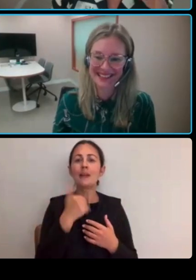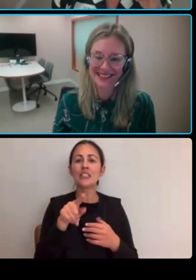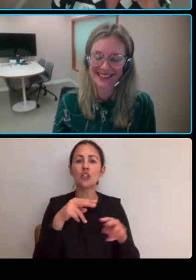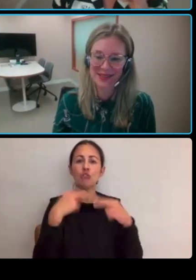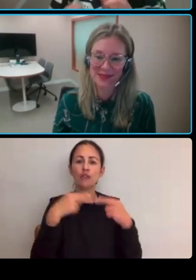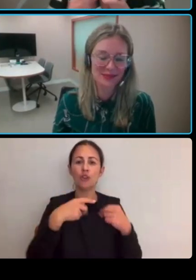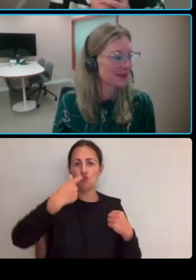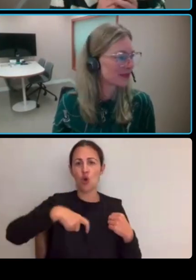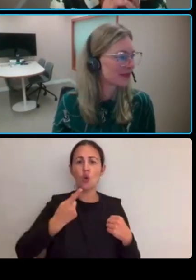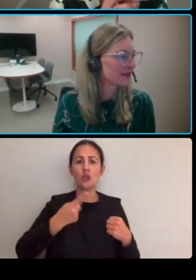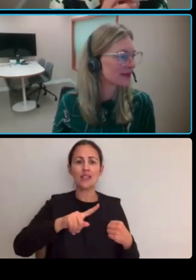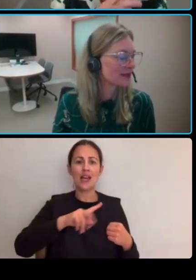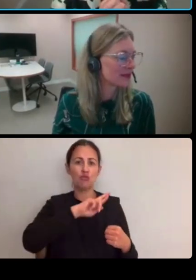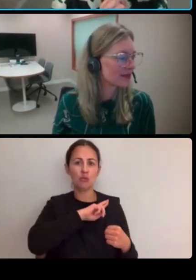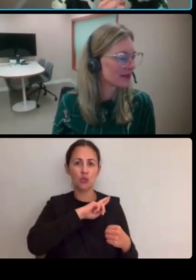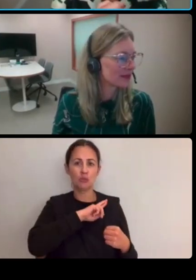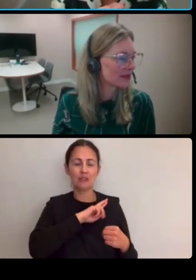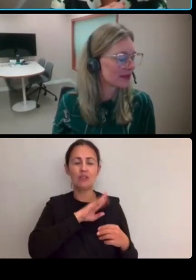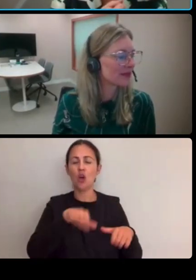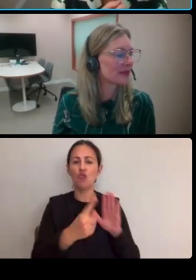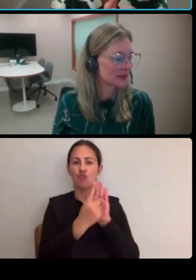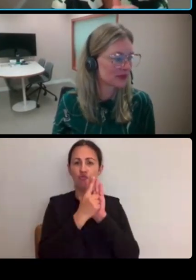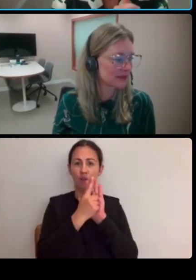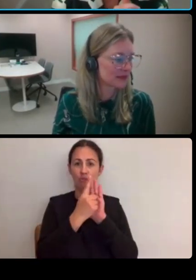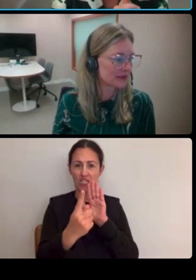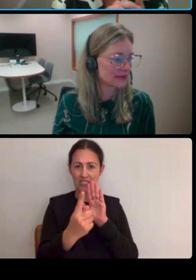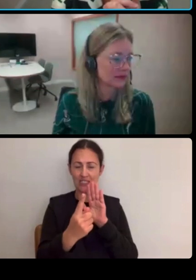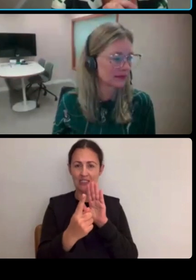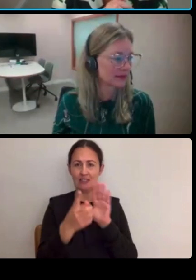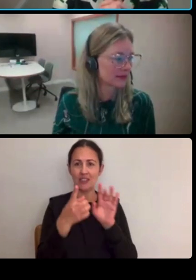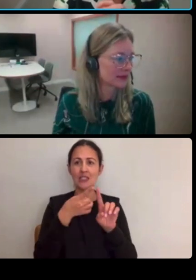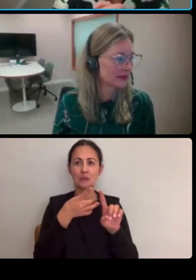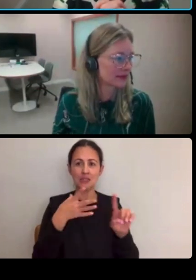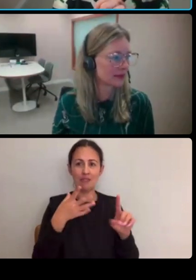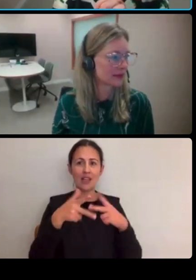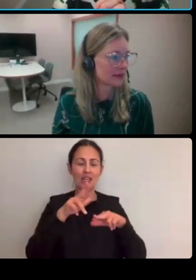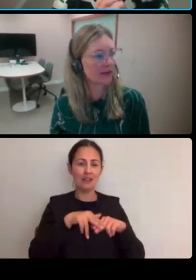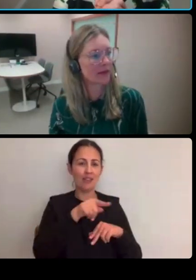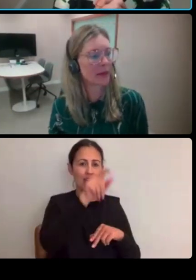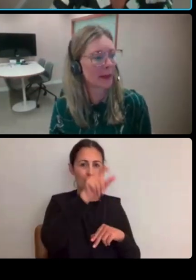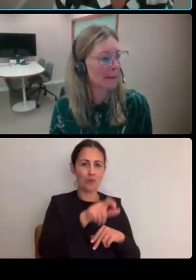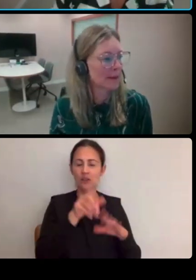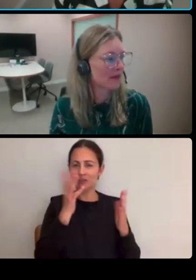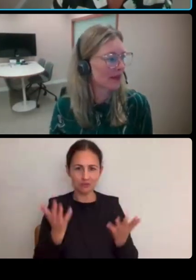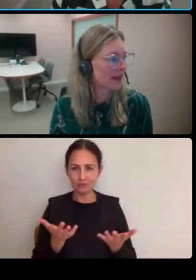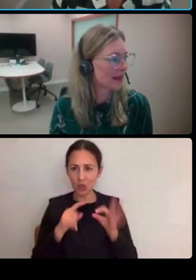roles and responsibilities of representatives, specifically when a person is jumped